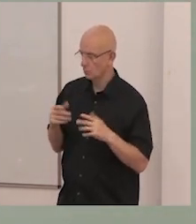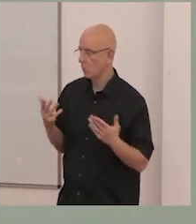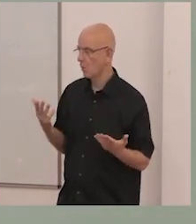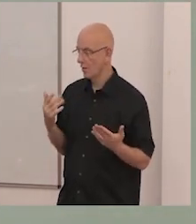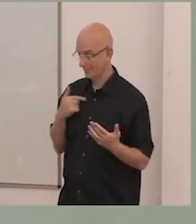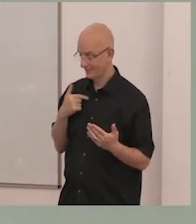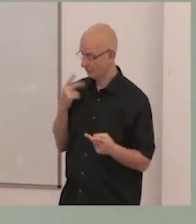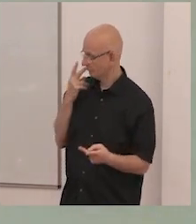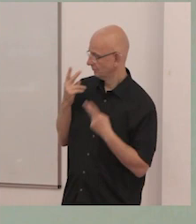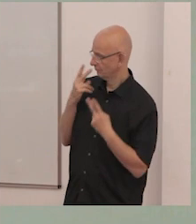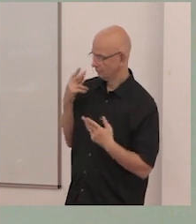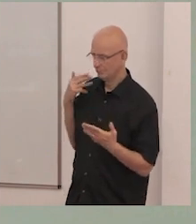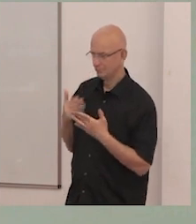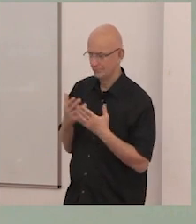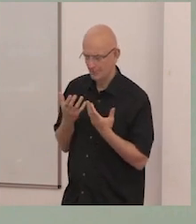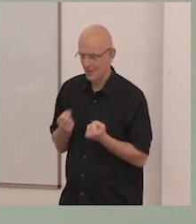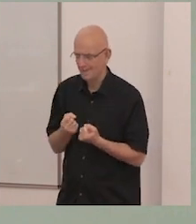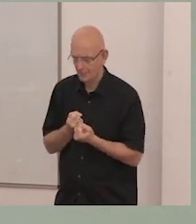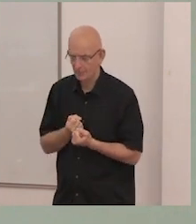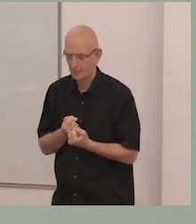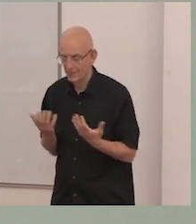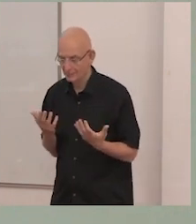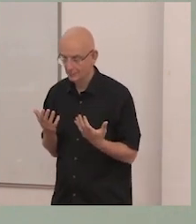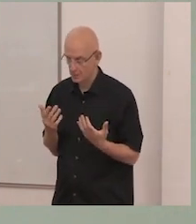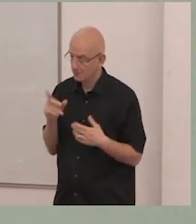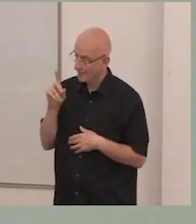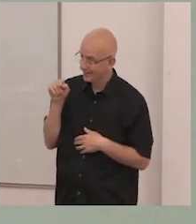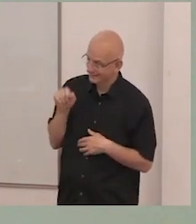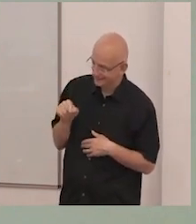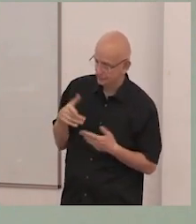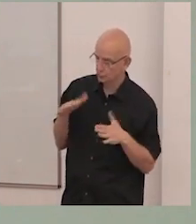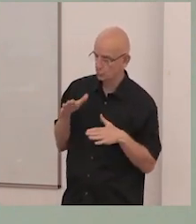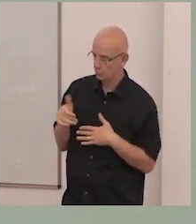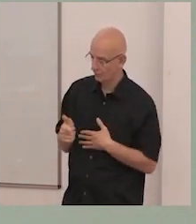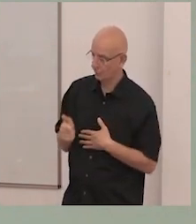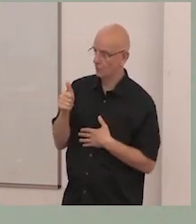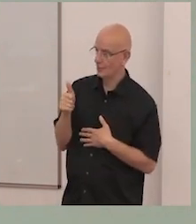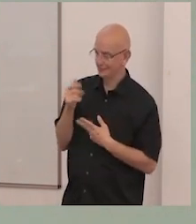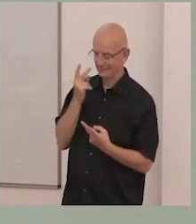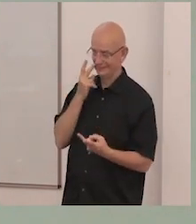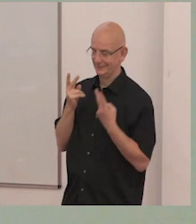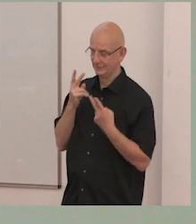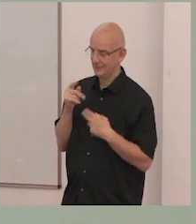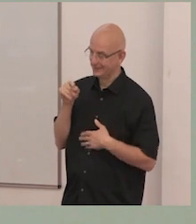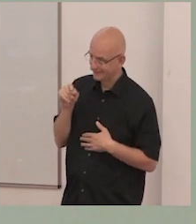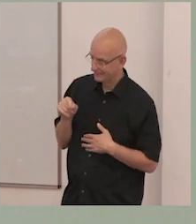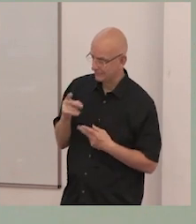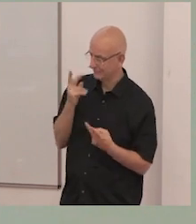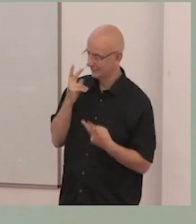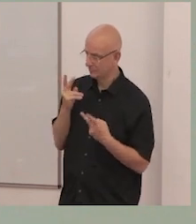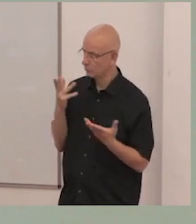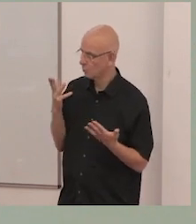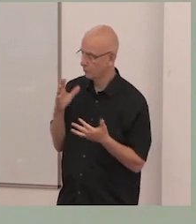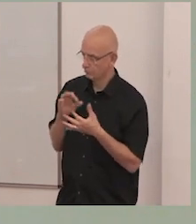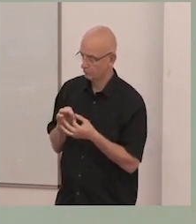It was experience from my region, let's say Central Eastern Europe, we can say